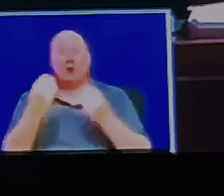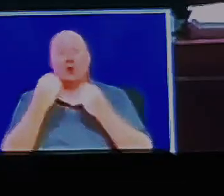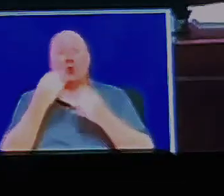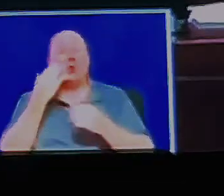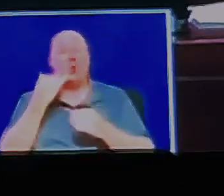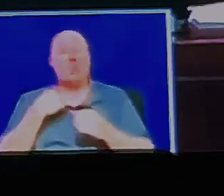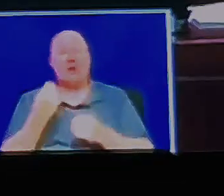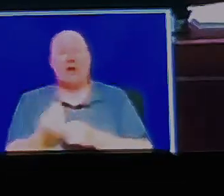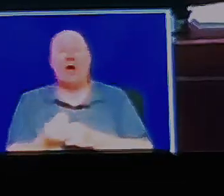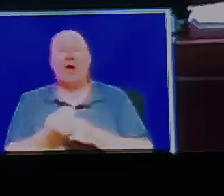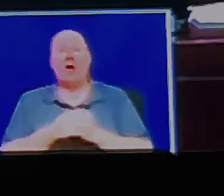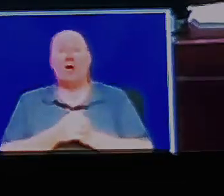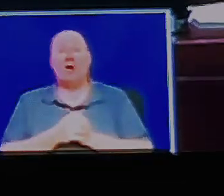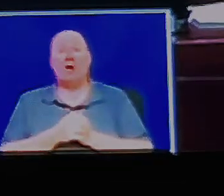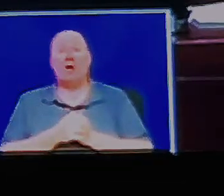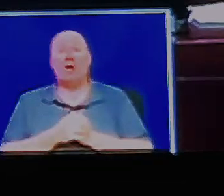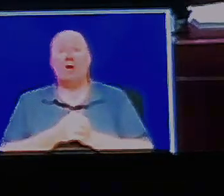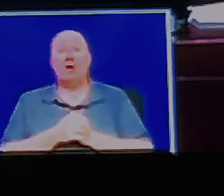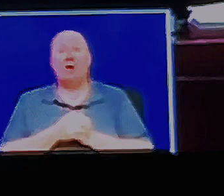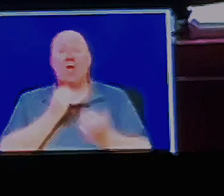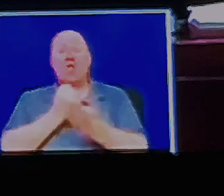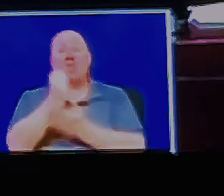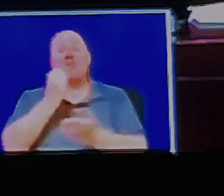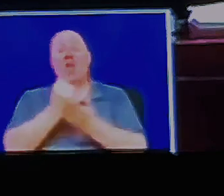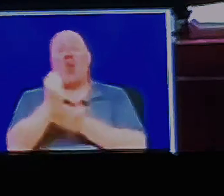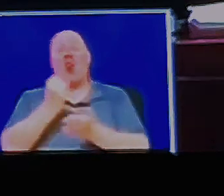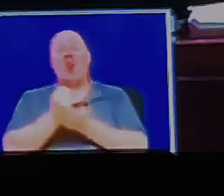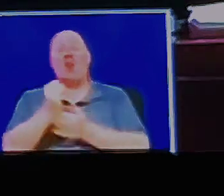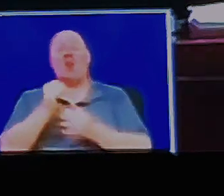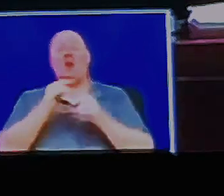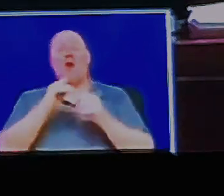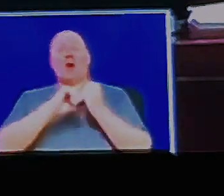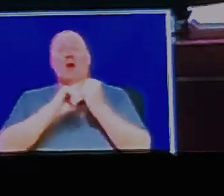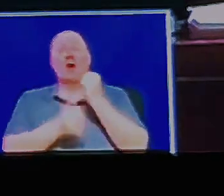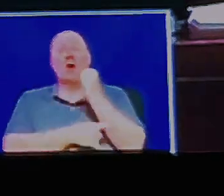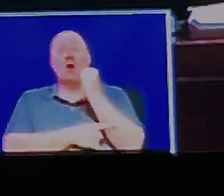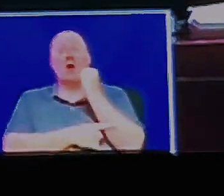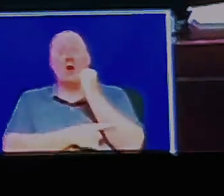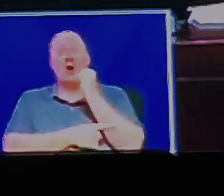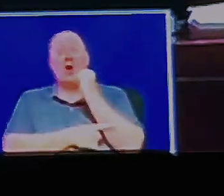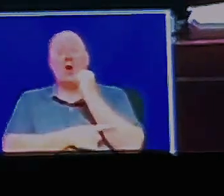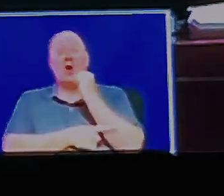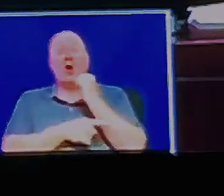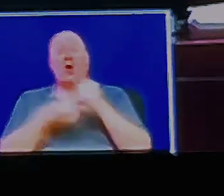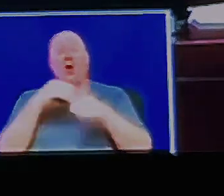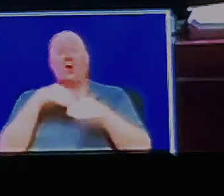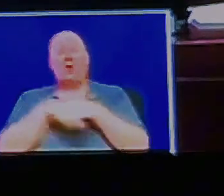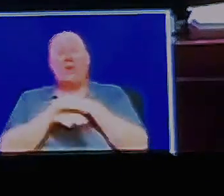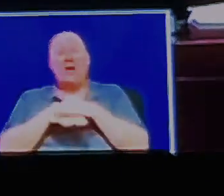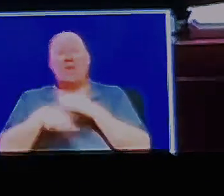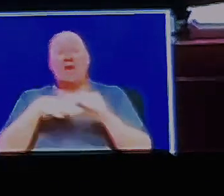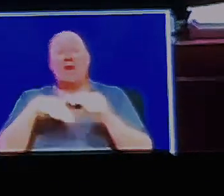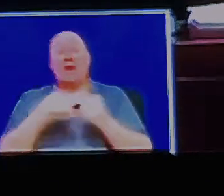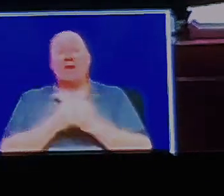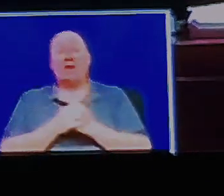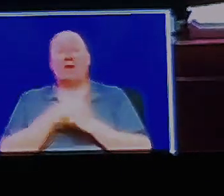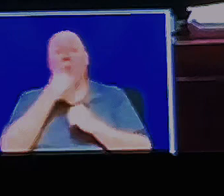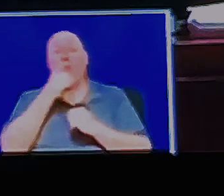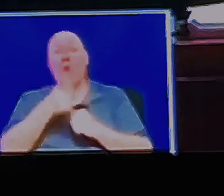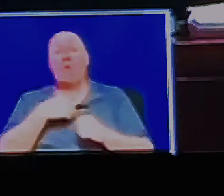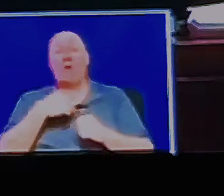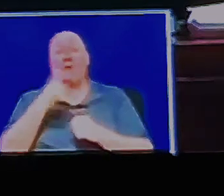young that insults are the last refuge of a scoundrel. And so calling me a